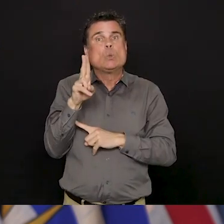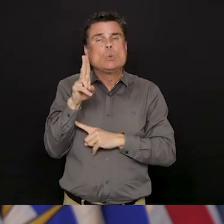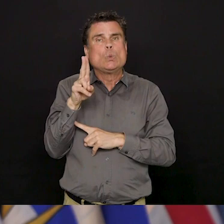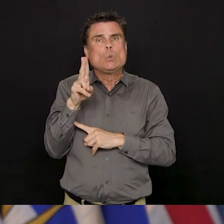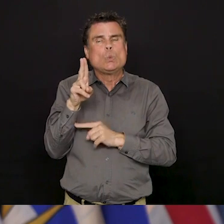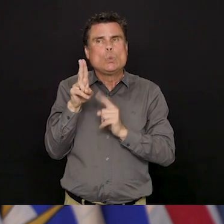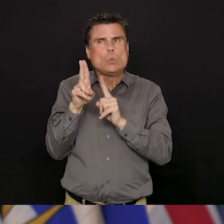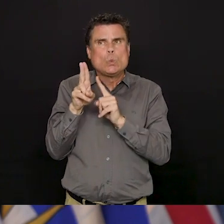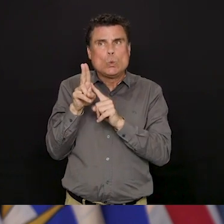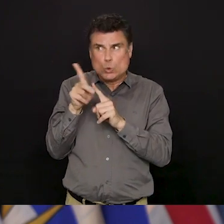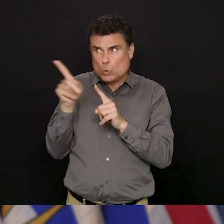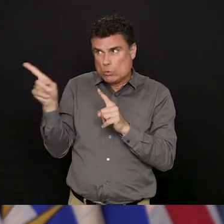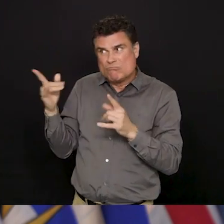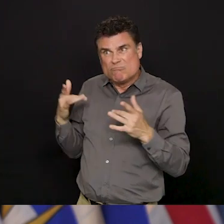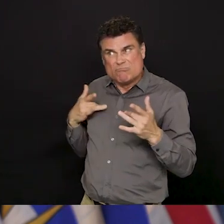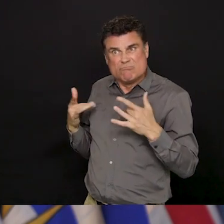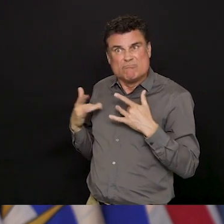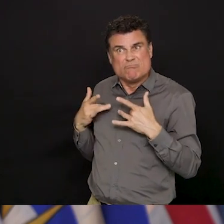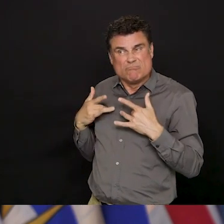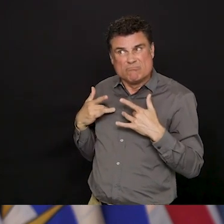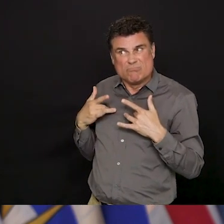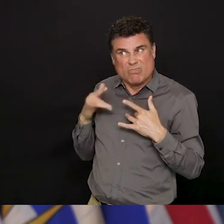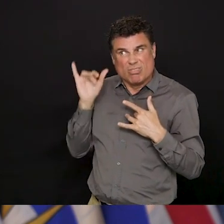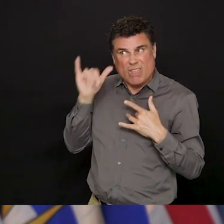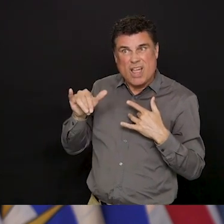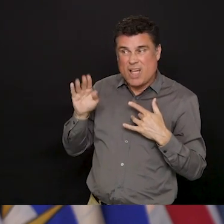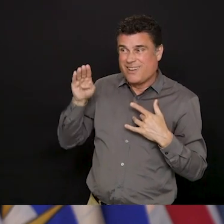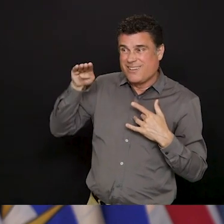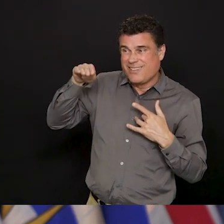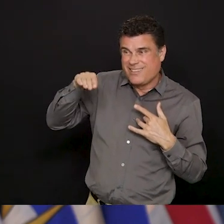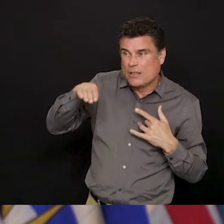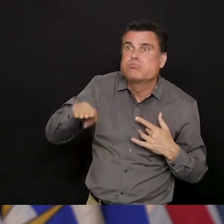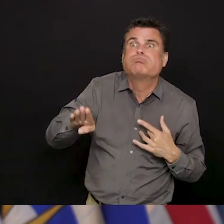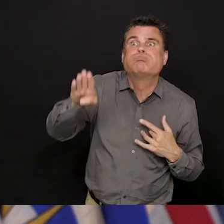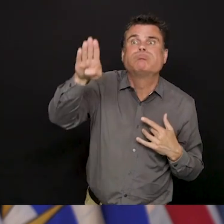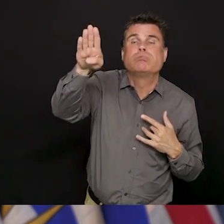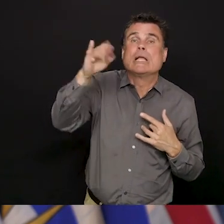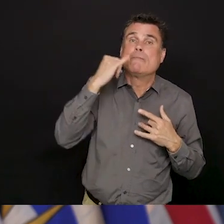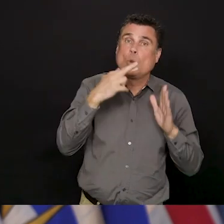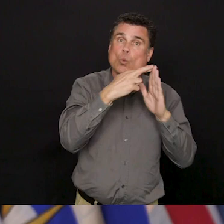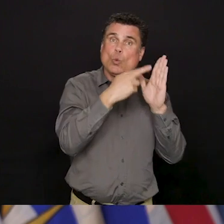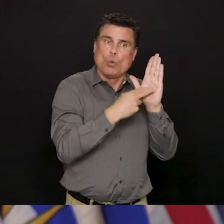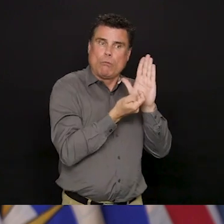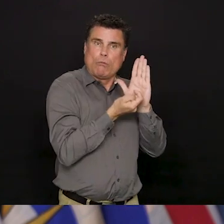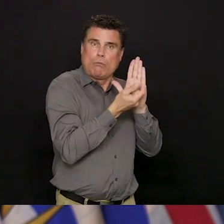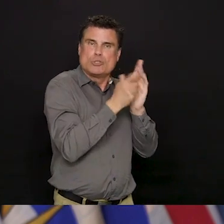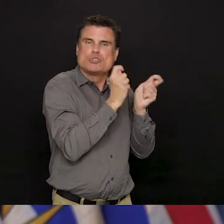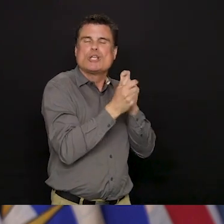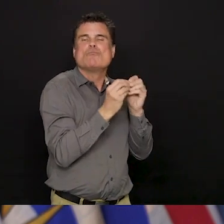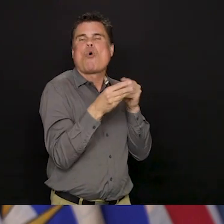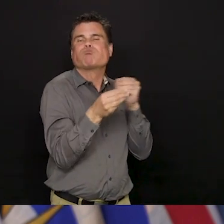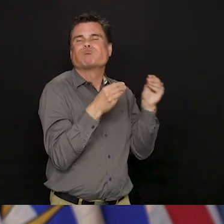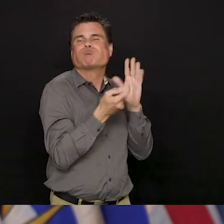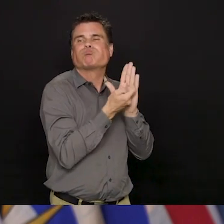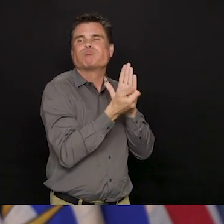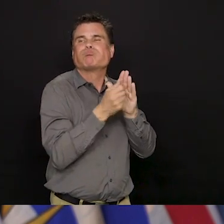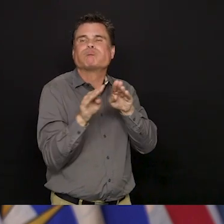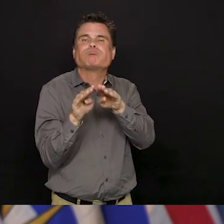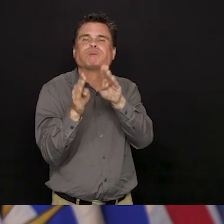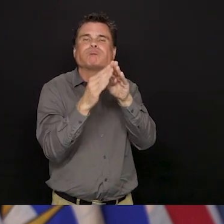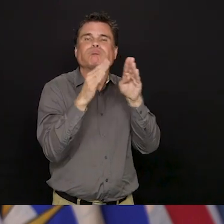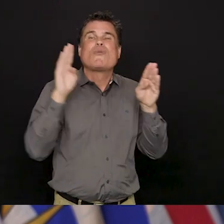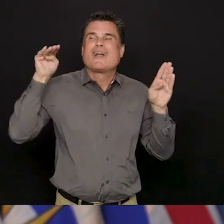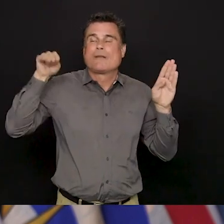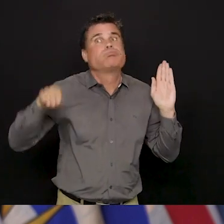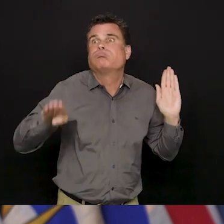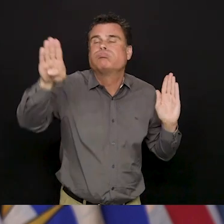restrictions? Yeah, and I've talked about it as well, and we look historically, and the construct that